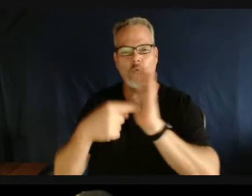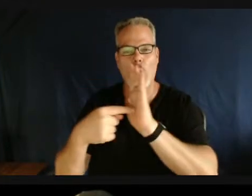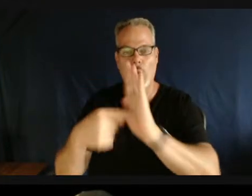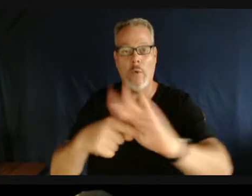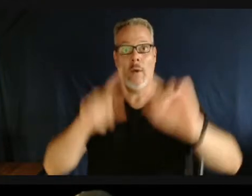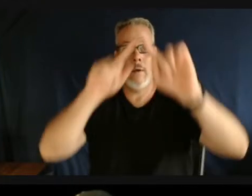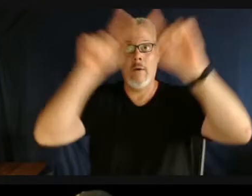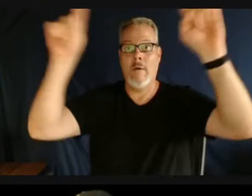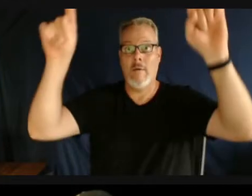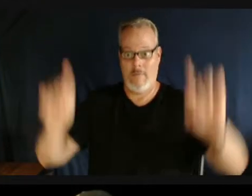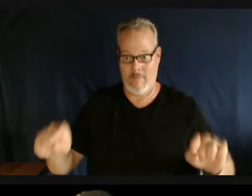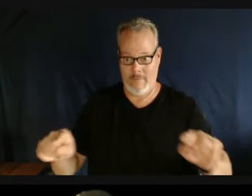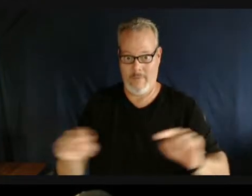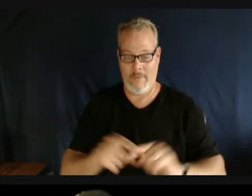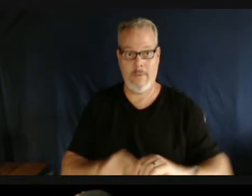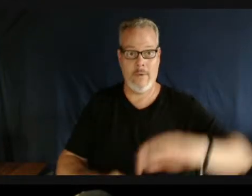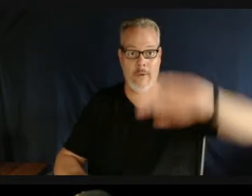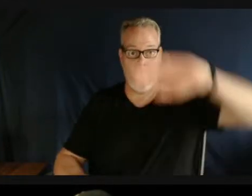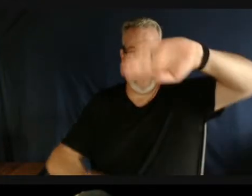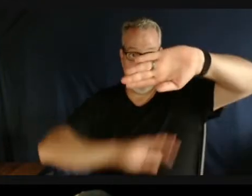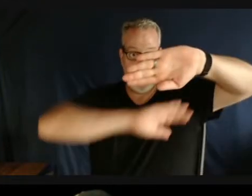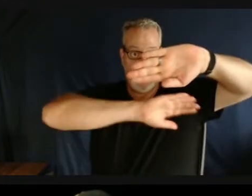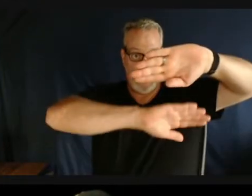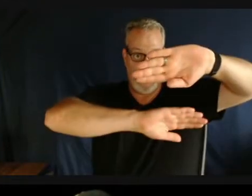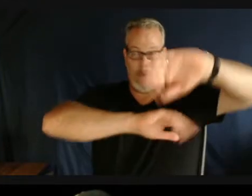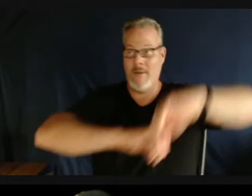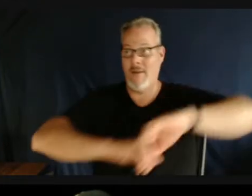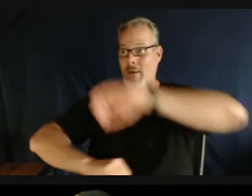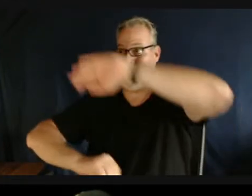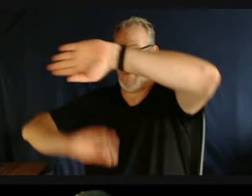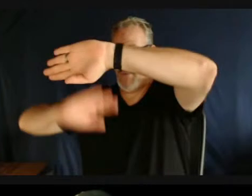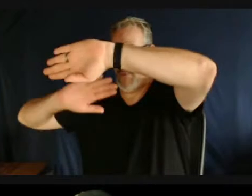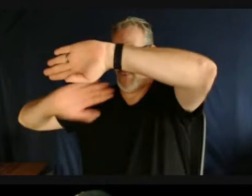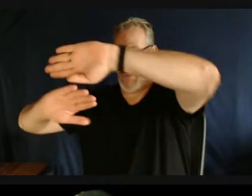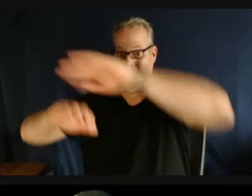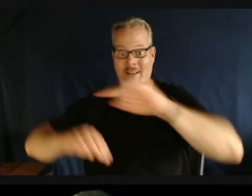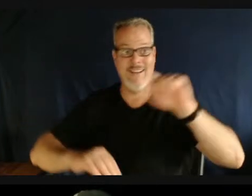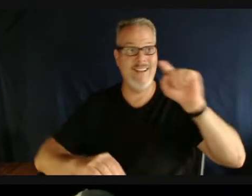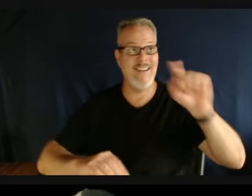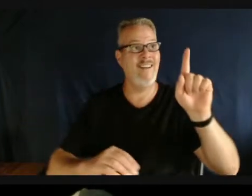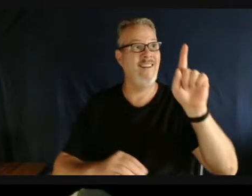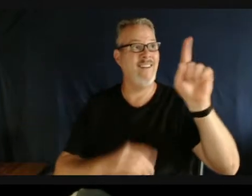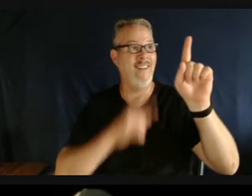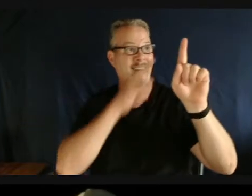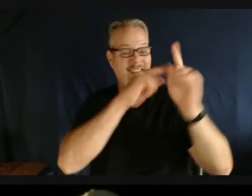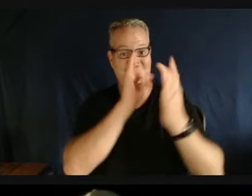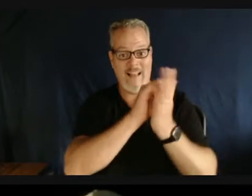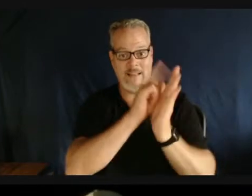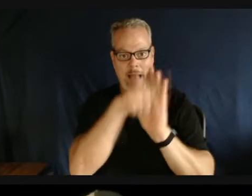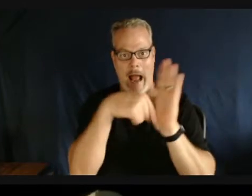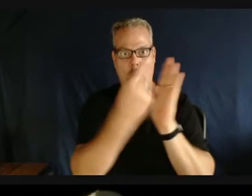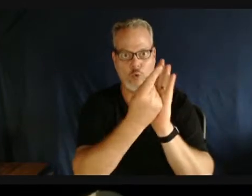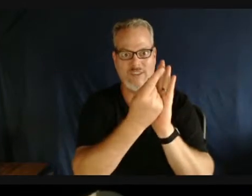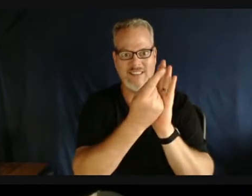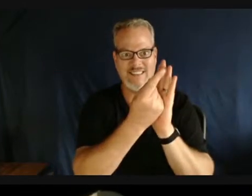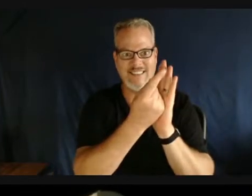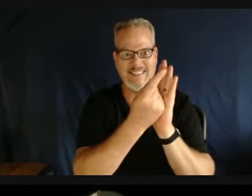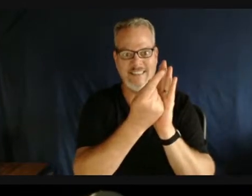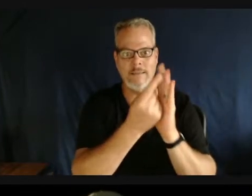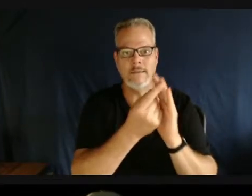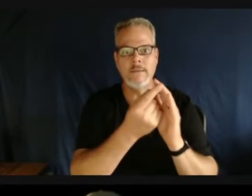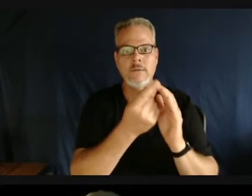bottom, and total duration in hours. Right? So there's 1 day, 2 days, and these are actually off the